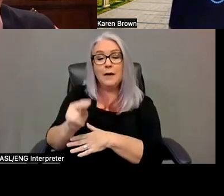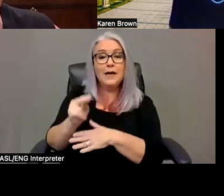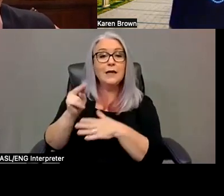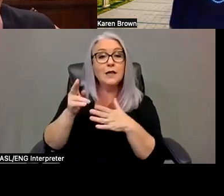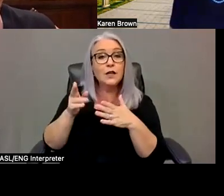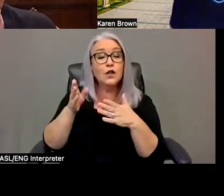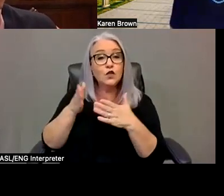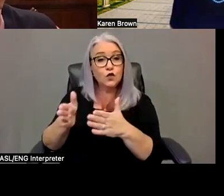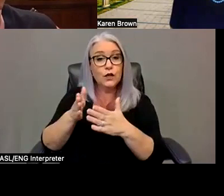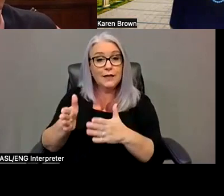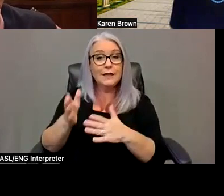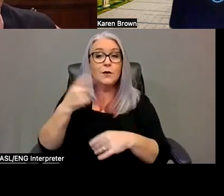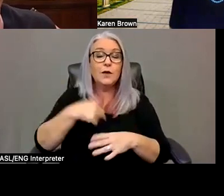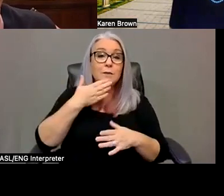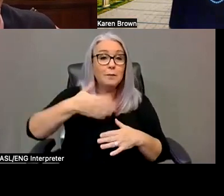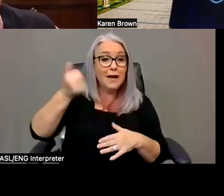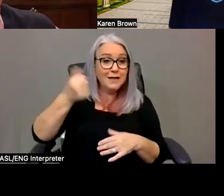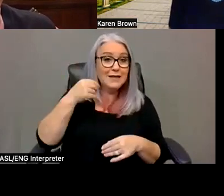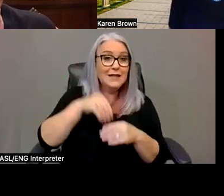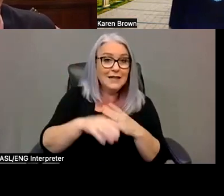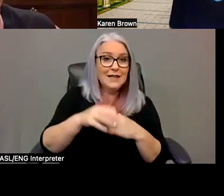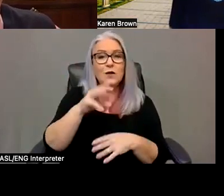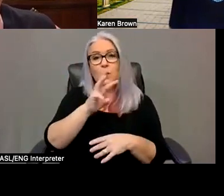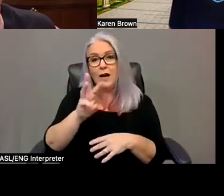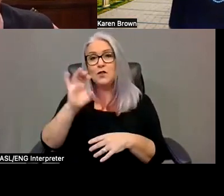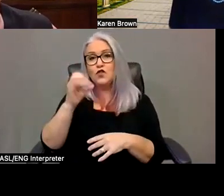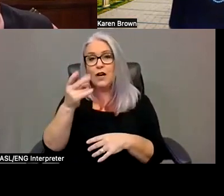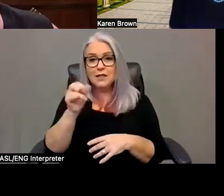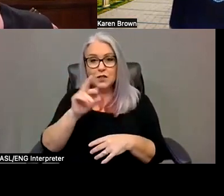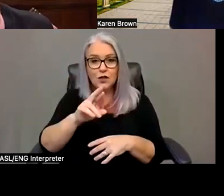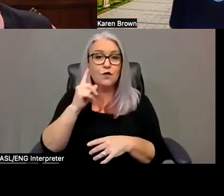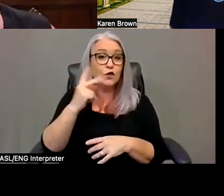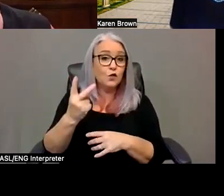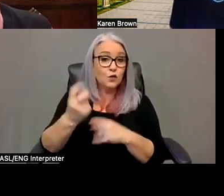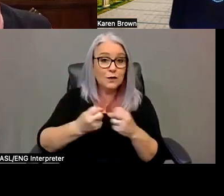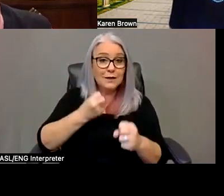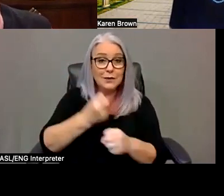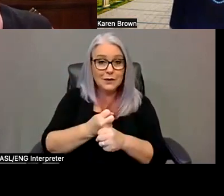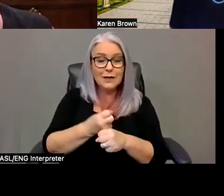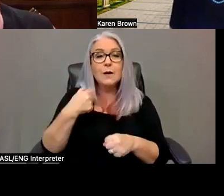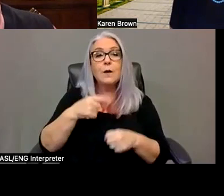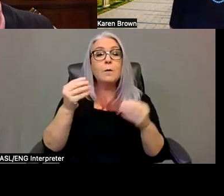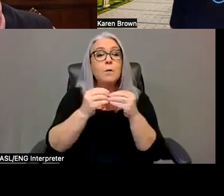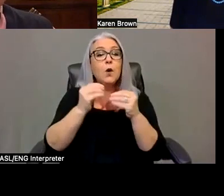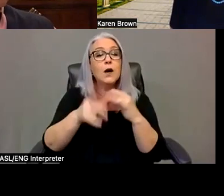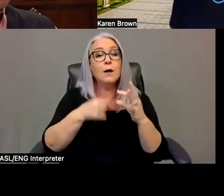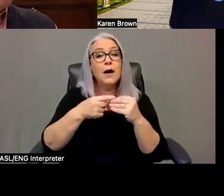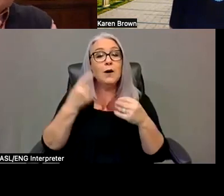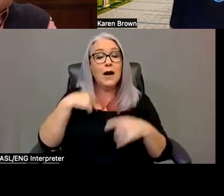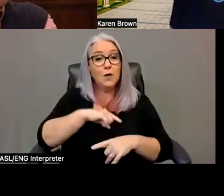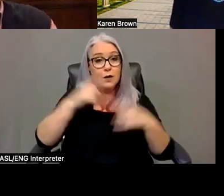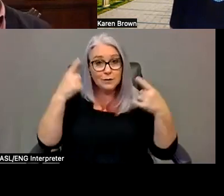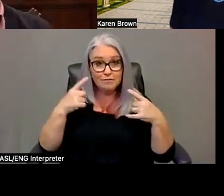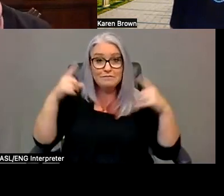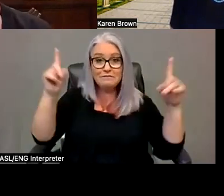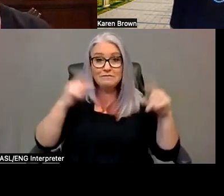by Westchester Magazine for 2 years running. Tonight, you'll hear more details about our accomplishments and strategies for the future, and I